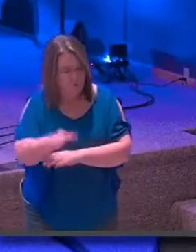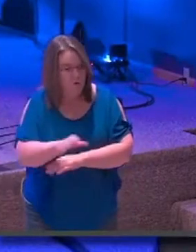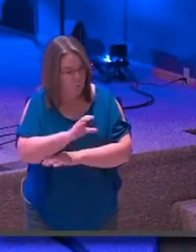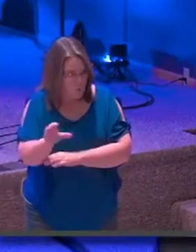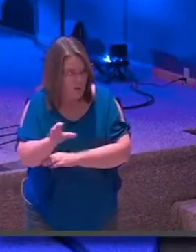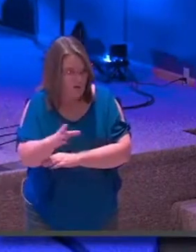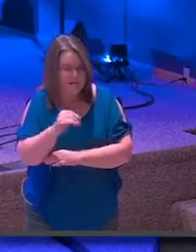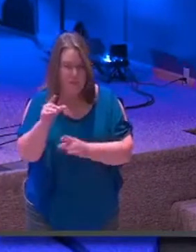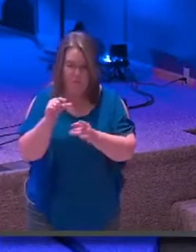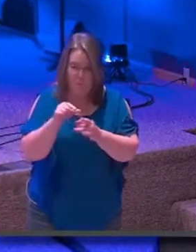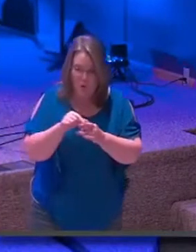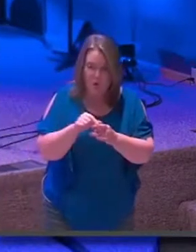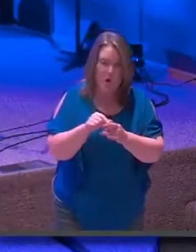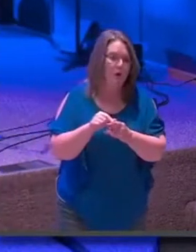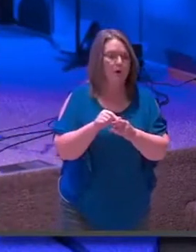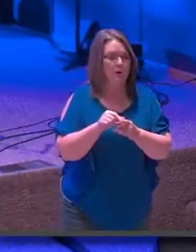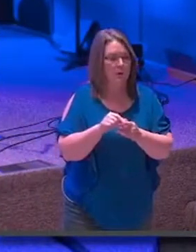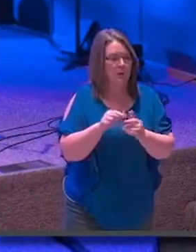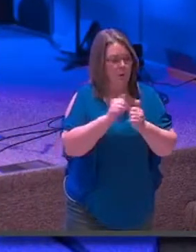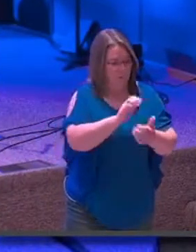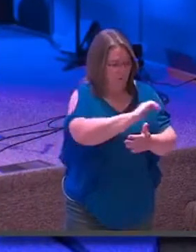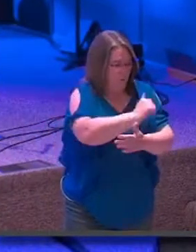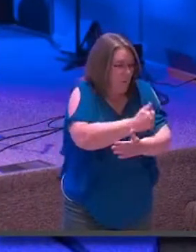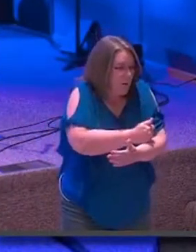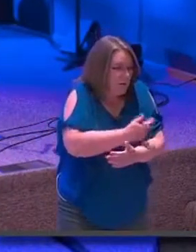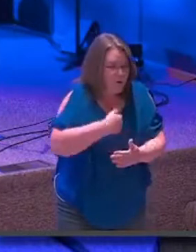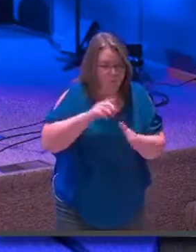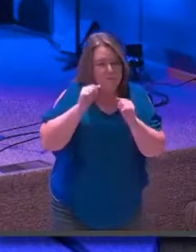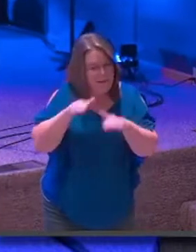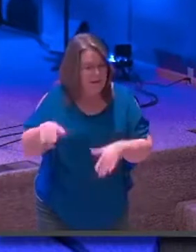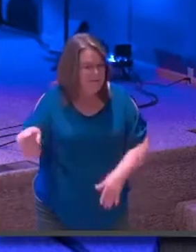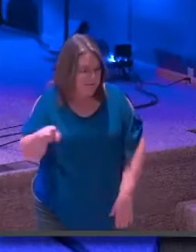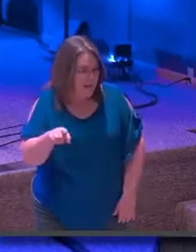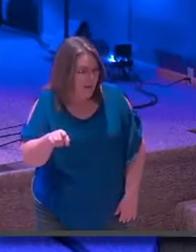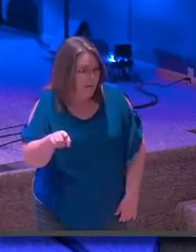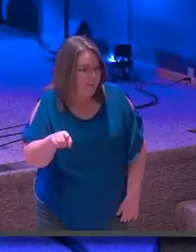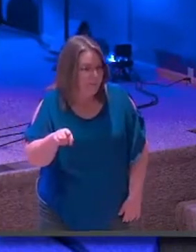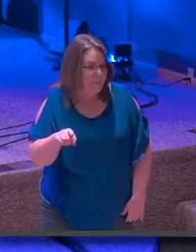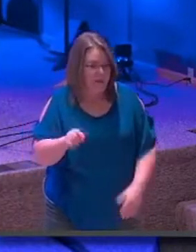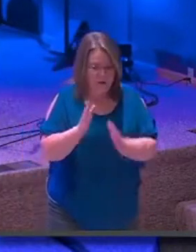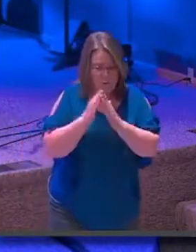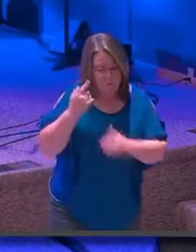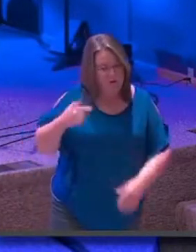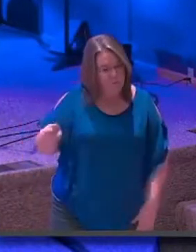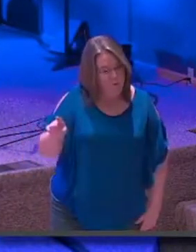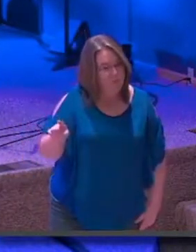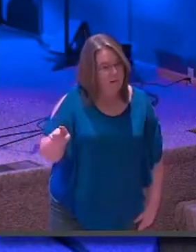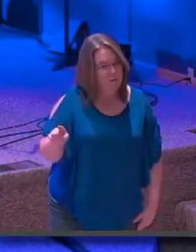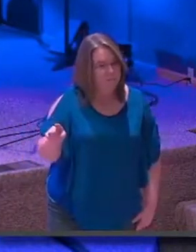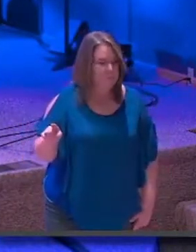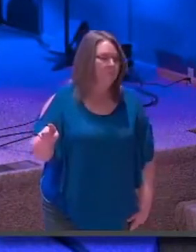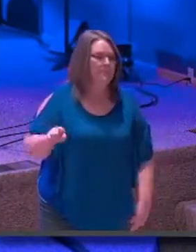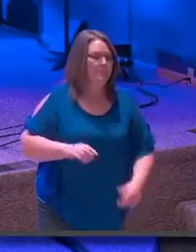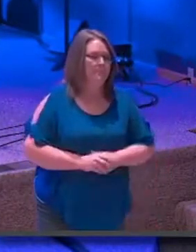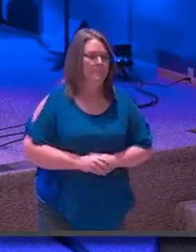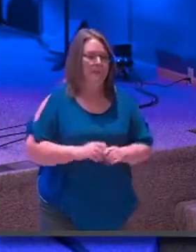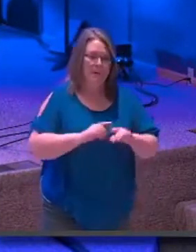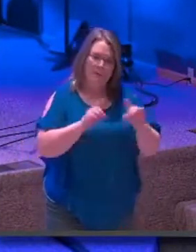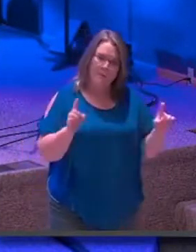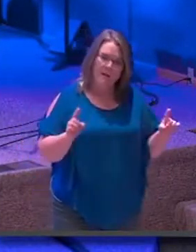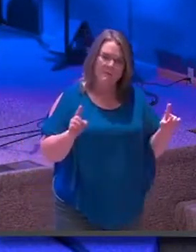word with authority, we bless them and just pray for them. But there's, you know, if